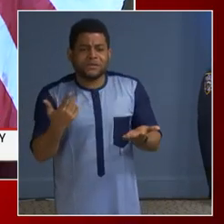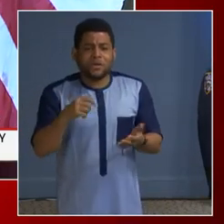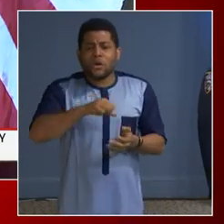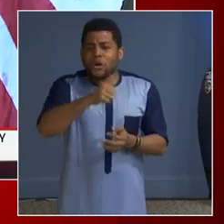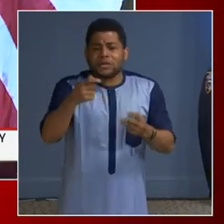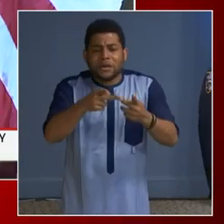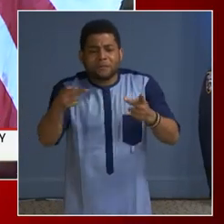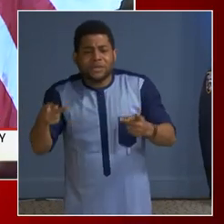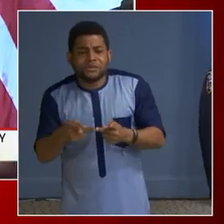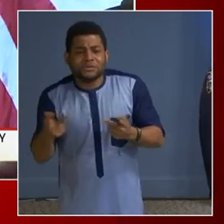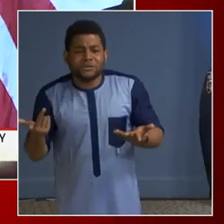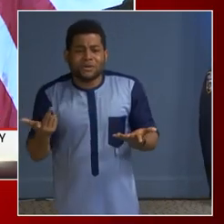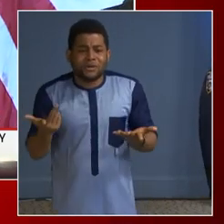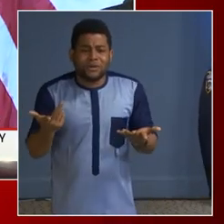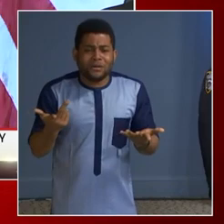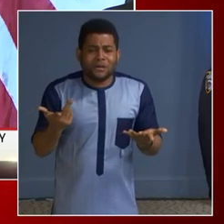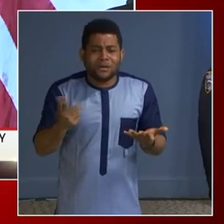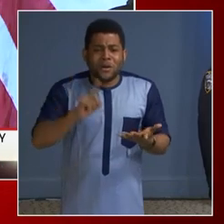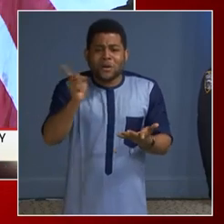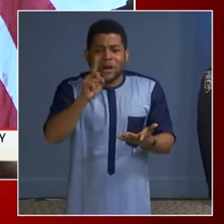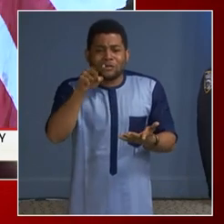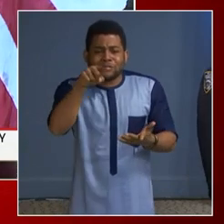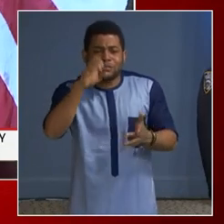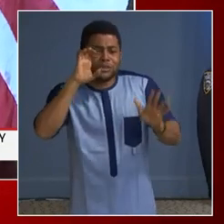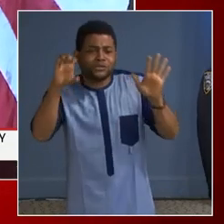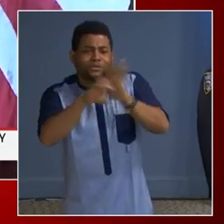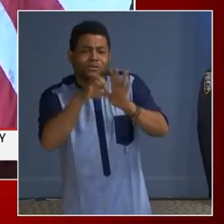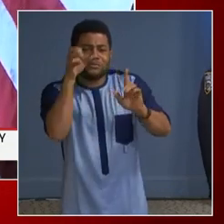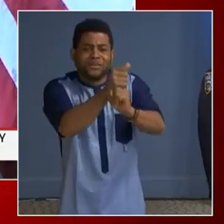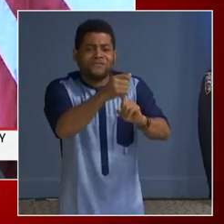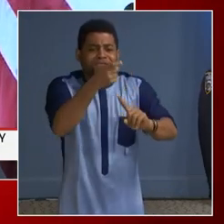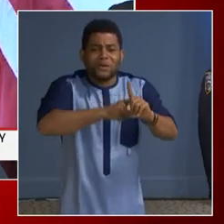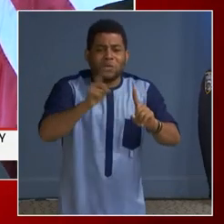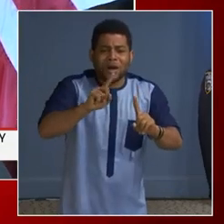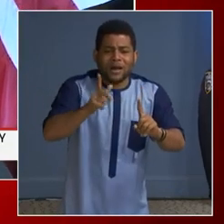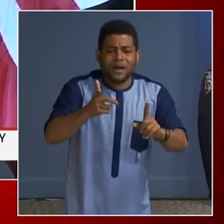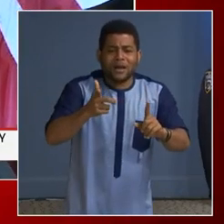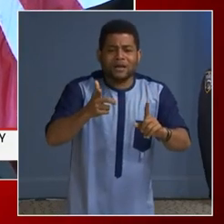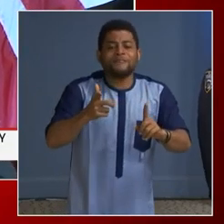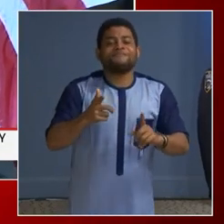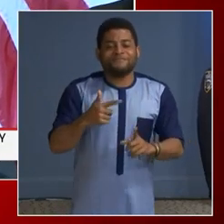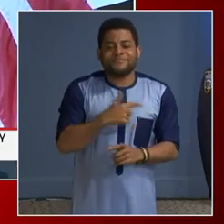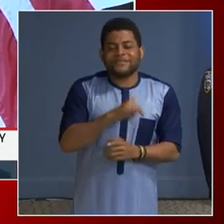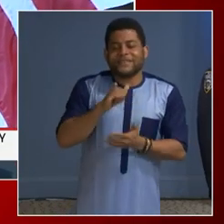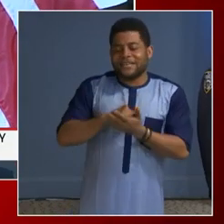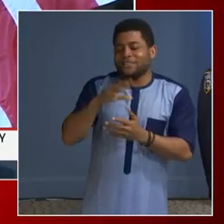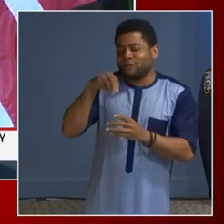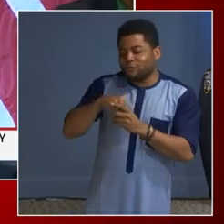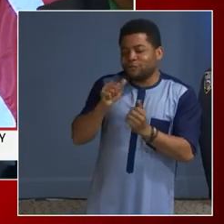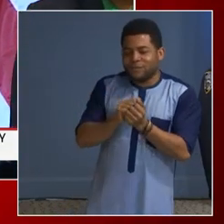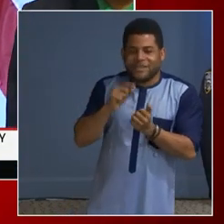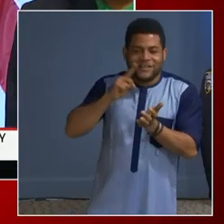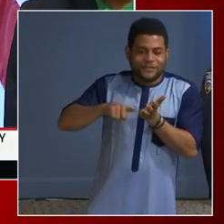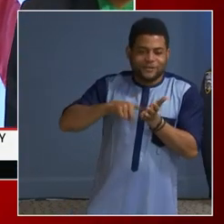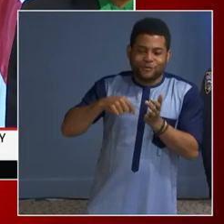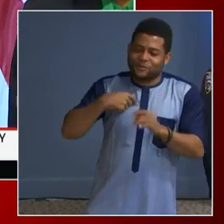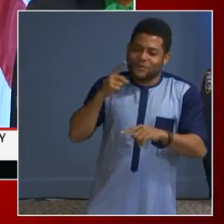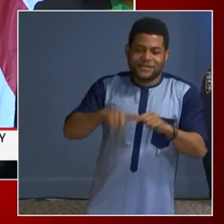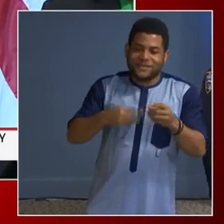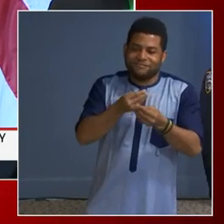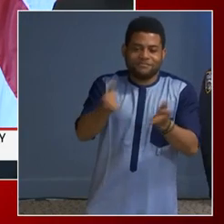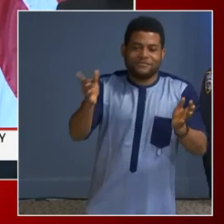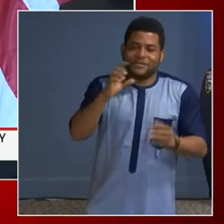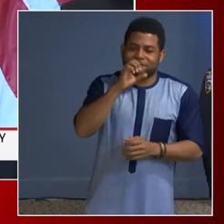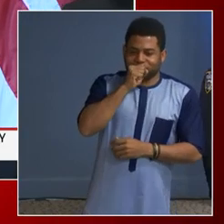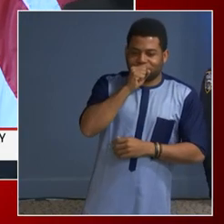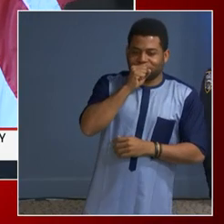up to where was this photo taken? Yeah, that's all part of the investigation, and really not at liberty to disclose all that, but I will assure you that we